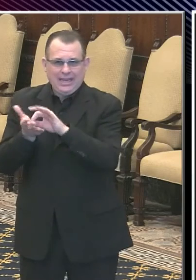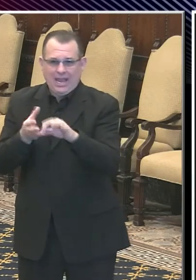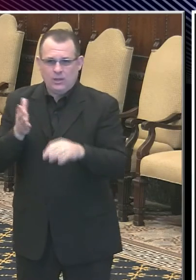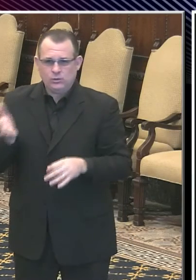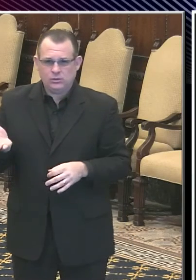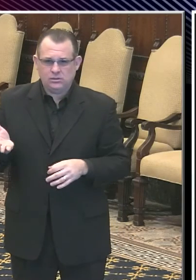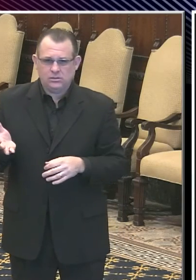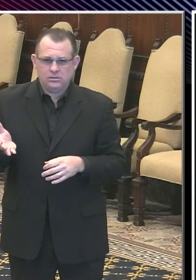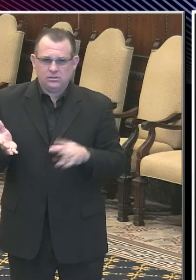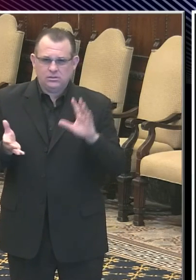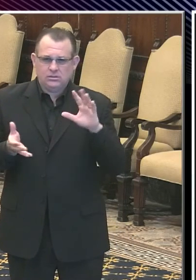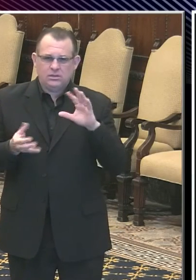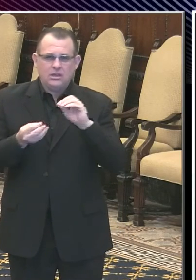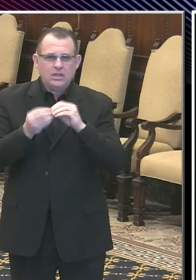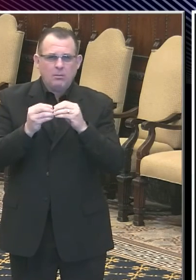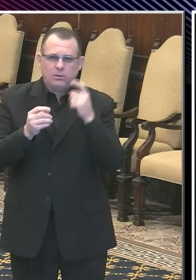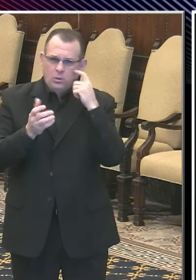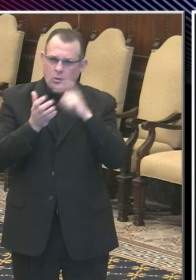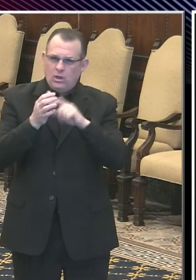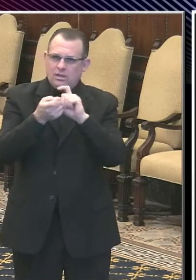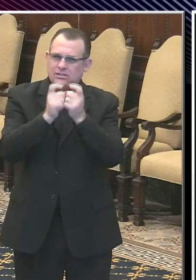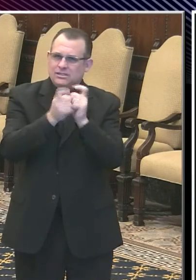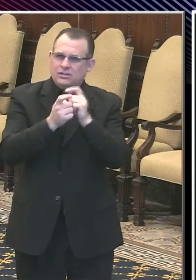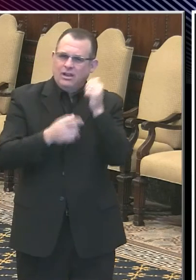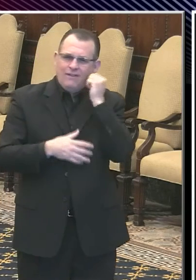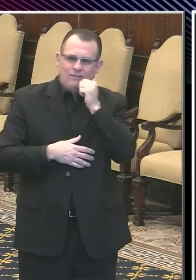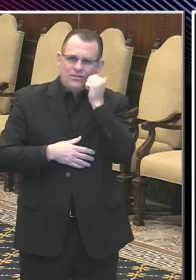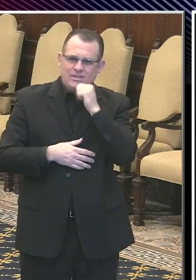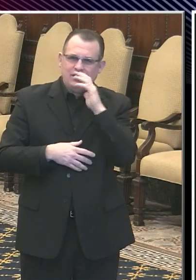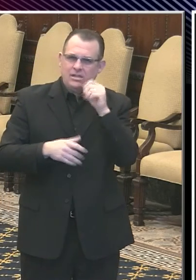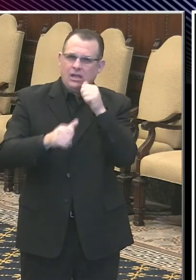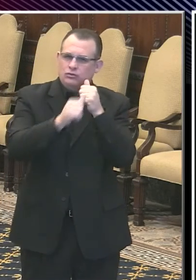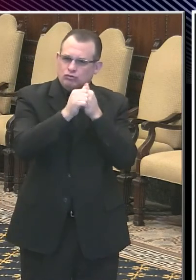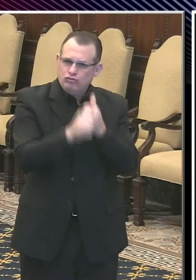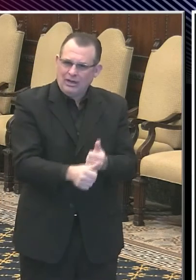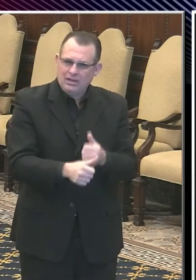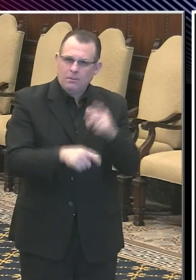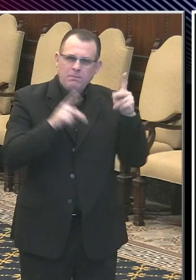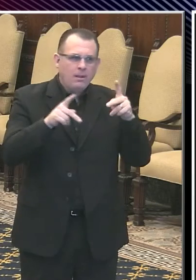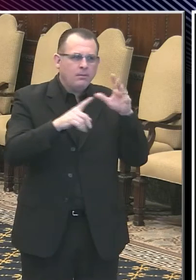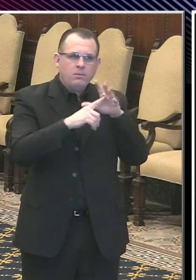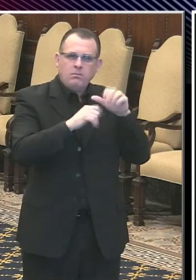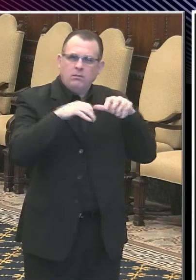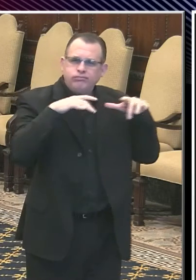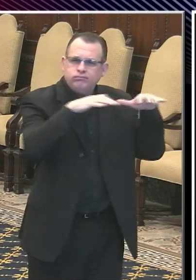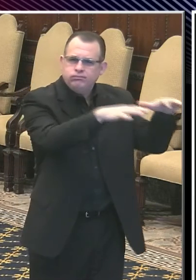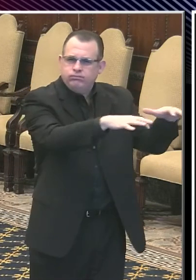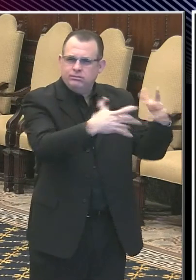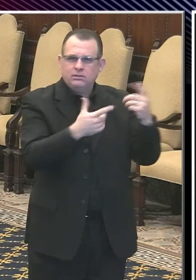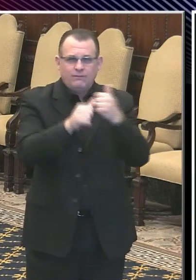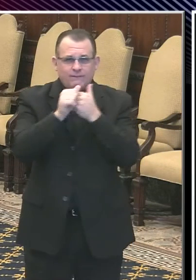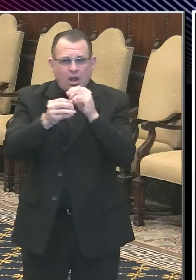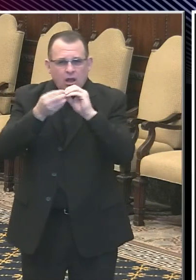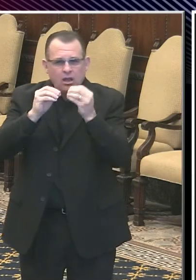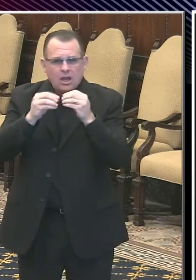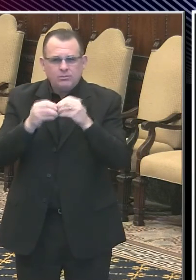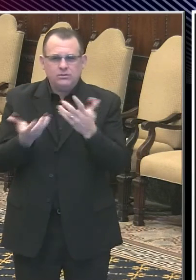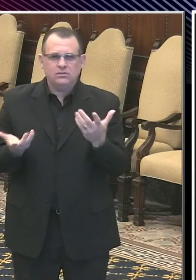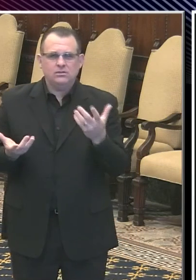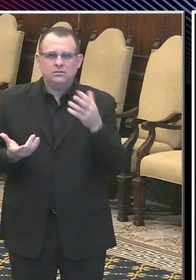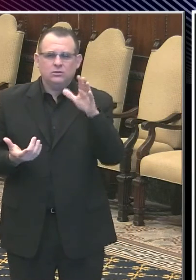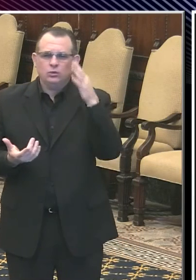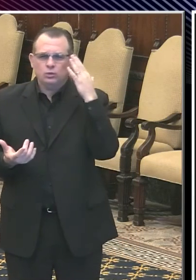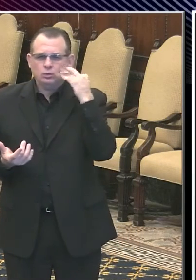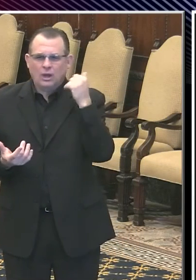fluctuate day by day in a way that seems hard to track, both for reporters and for the public. So I just want to know from the city's perspective why it's being done